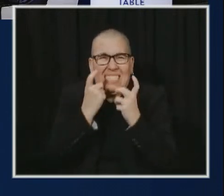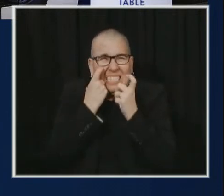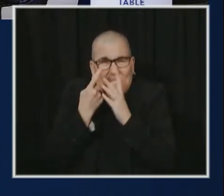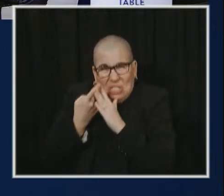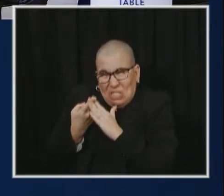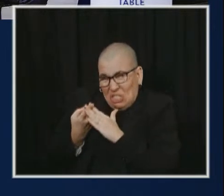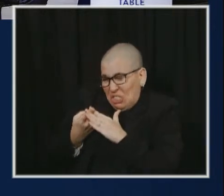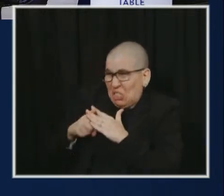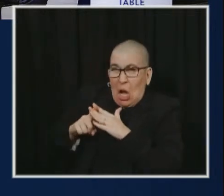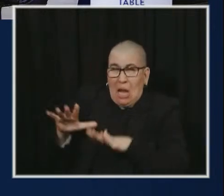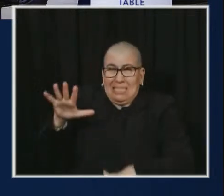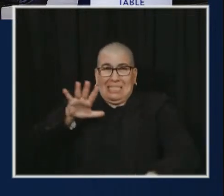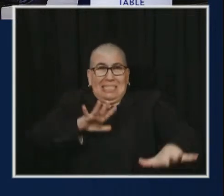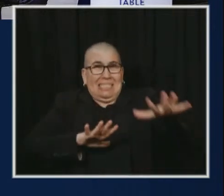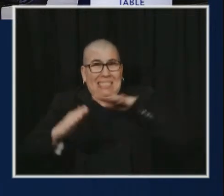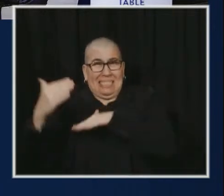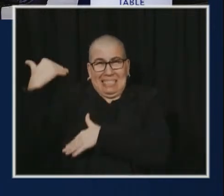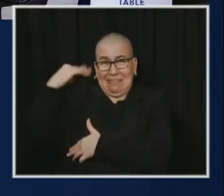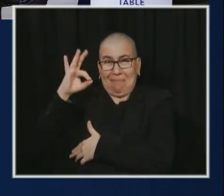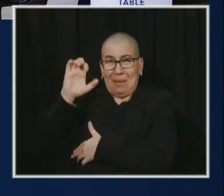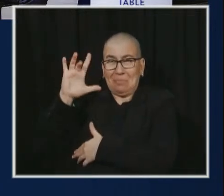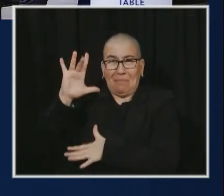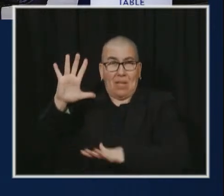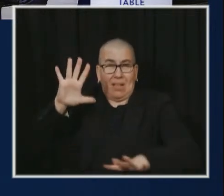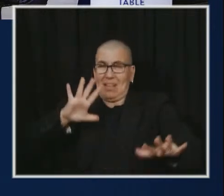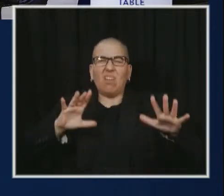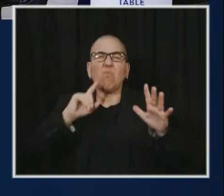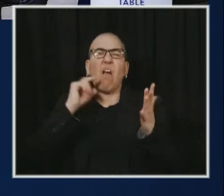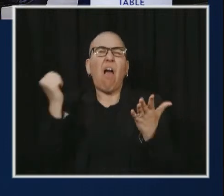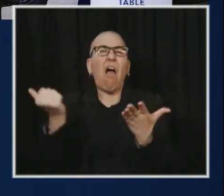vaccine. And during that time, there's been tragedy.